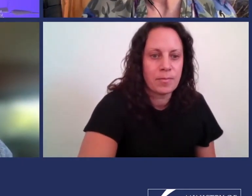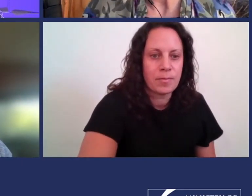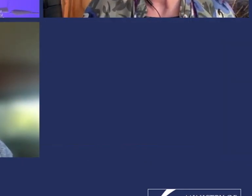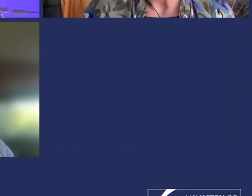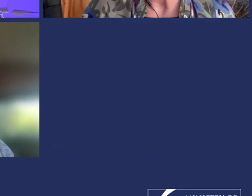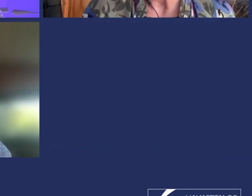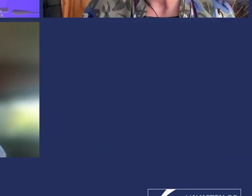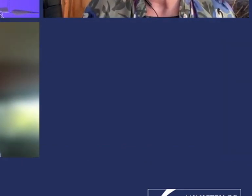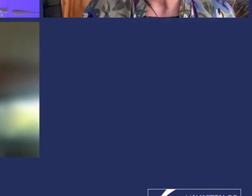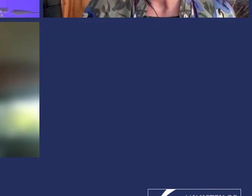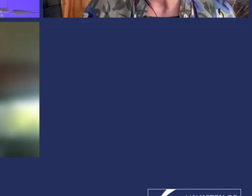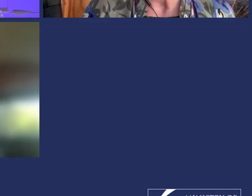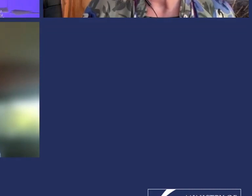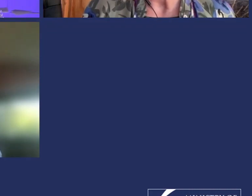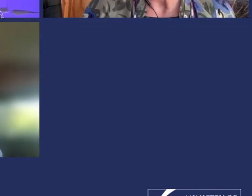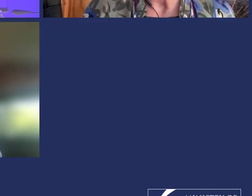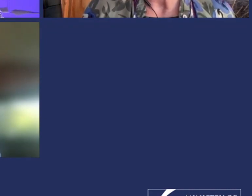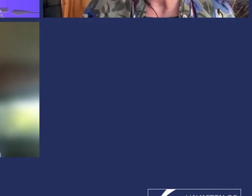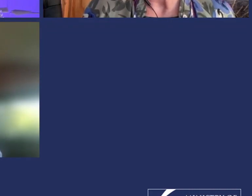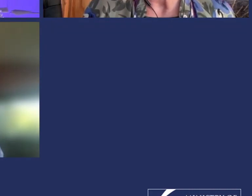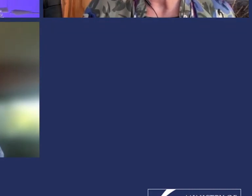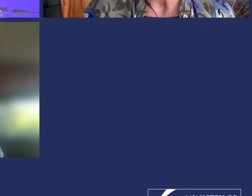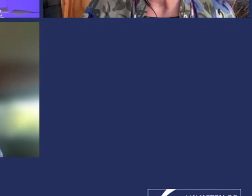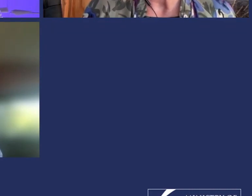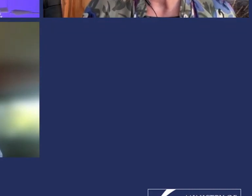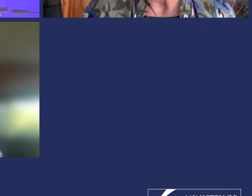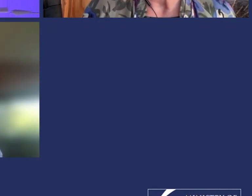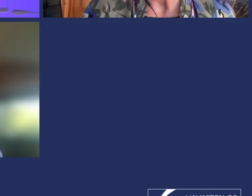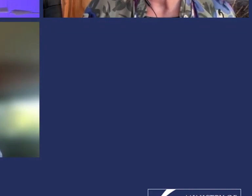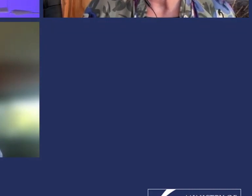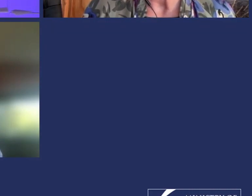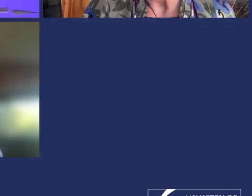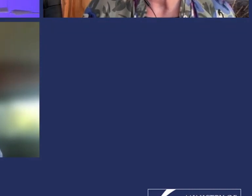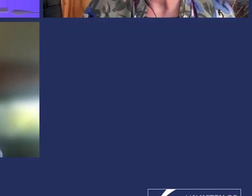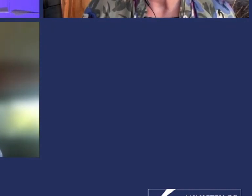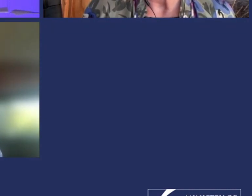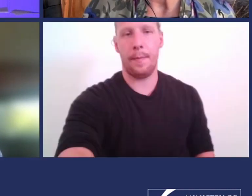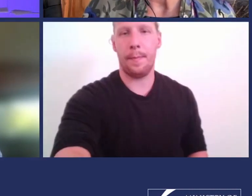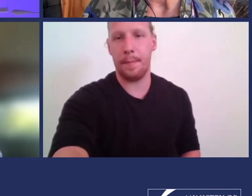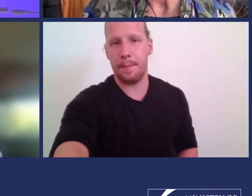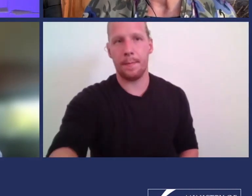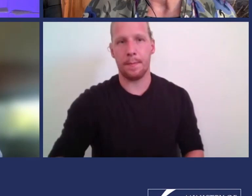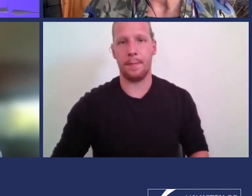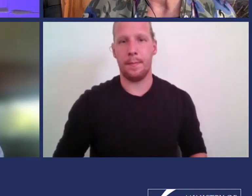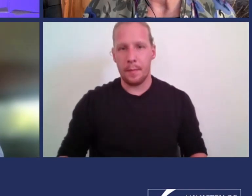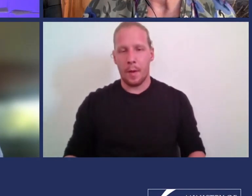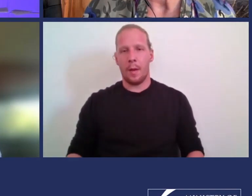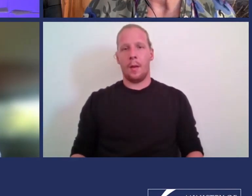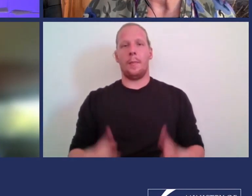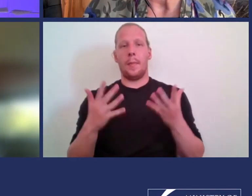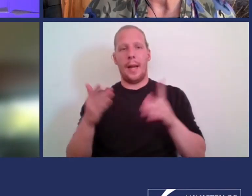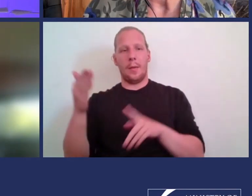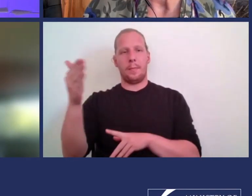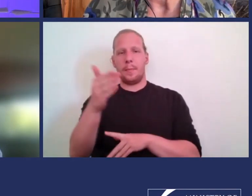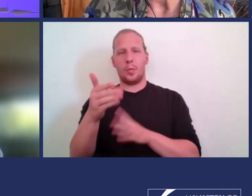and the balance of, do I vaccinate or do I stand the chance of my child, suffering from